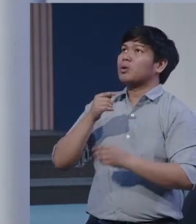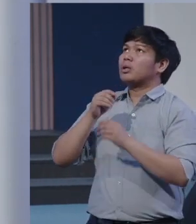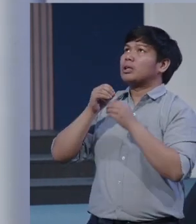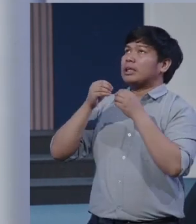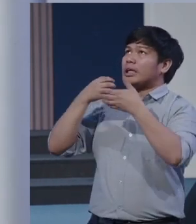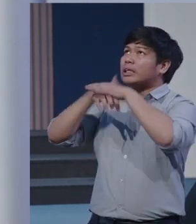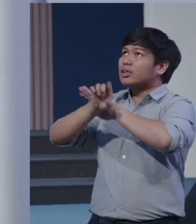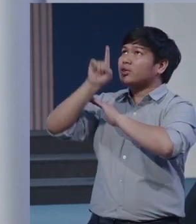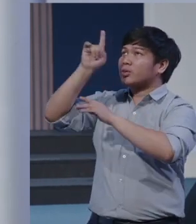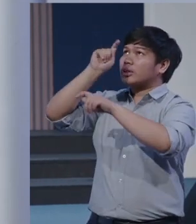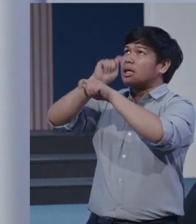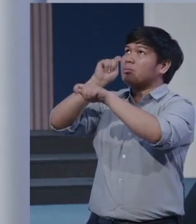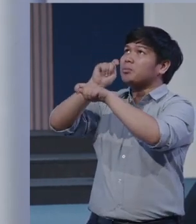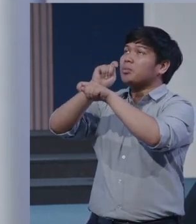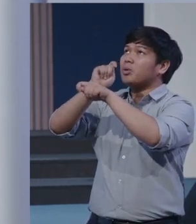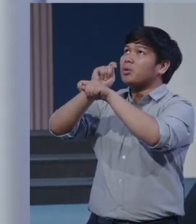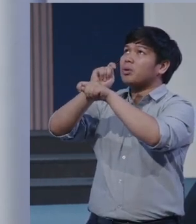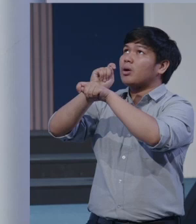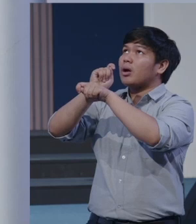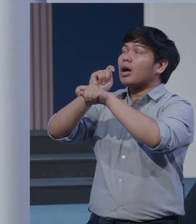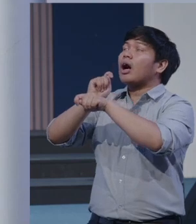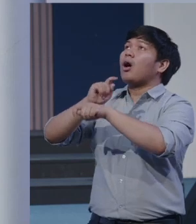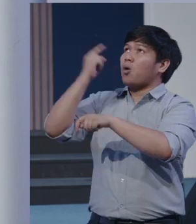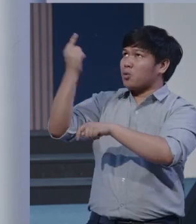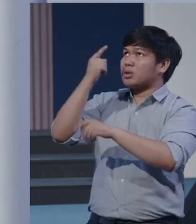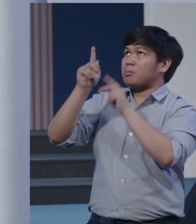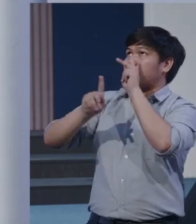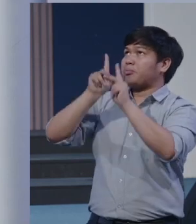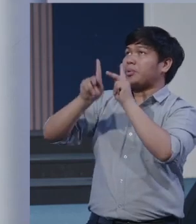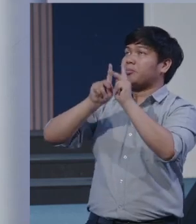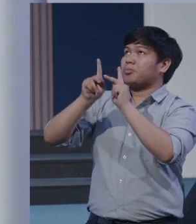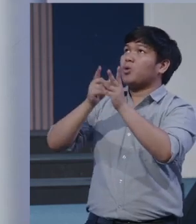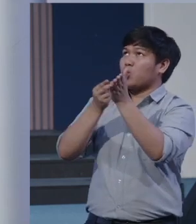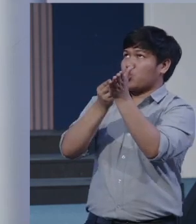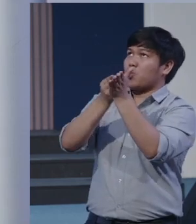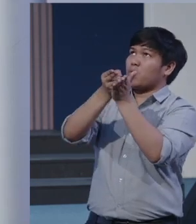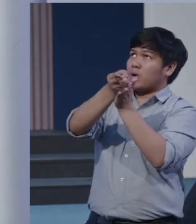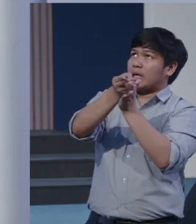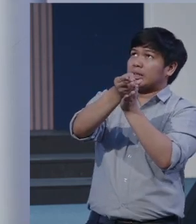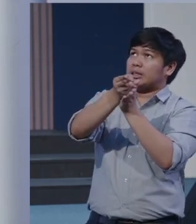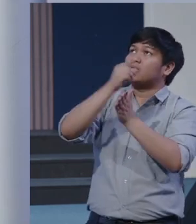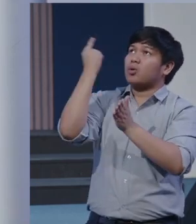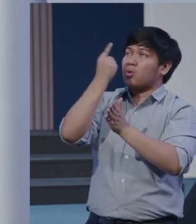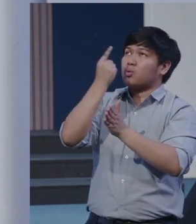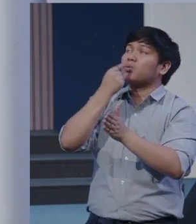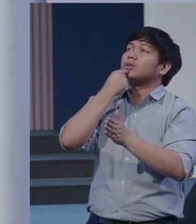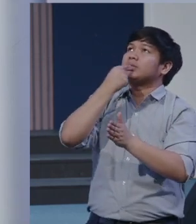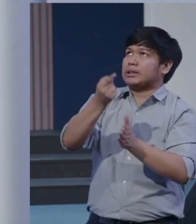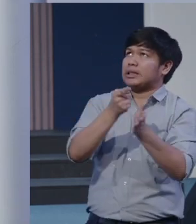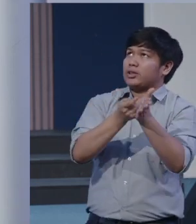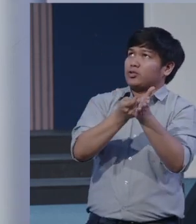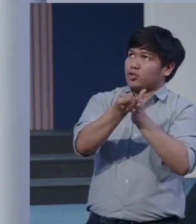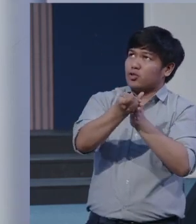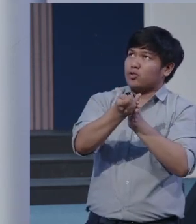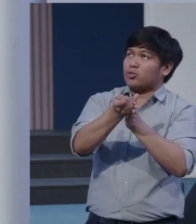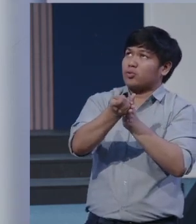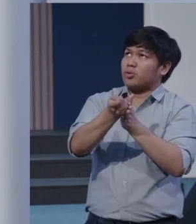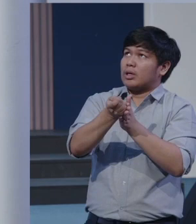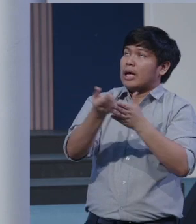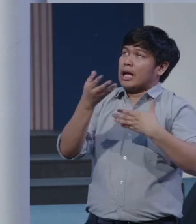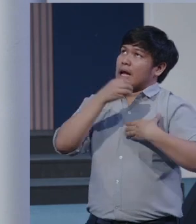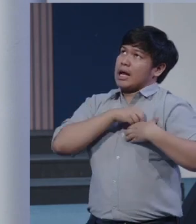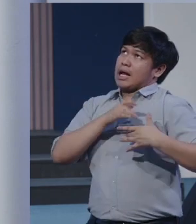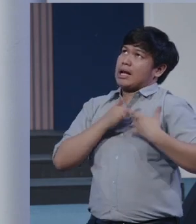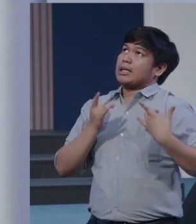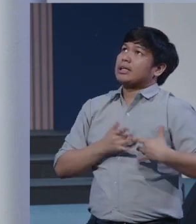Hill he who Walks blameless and does what is right and speaks truth in his heart